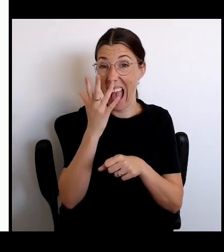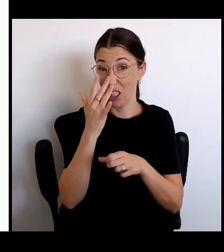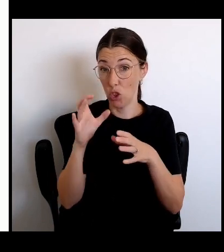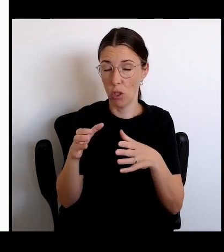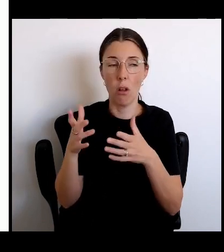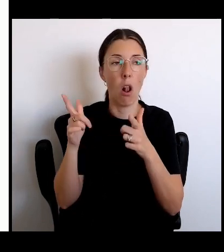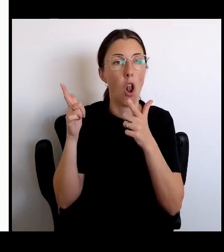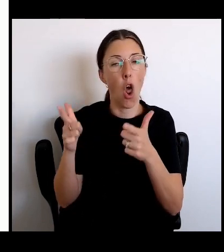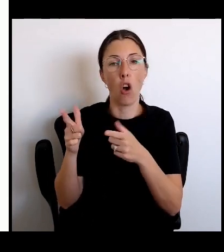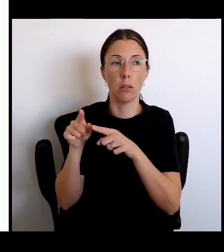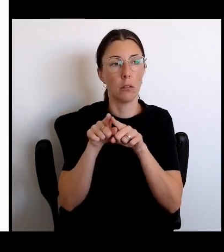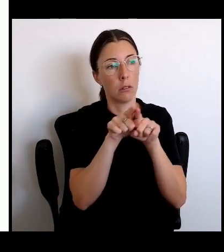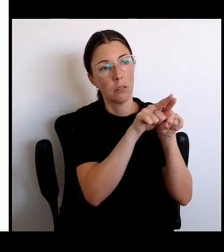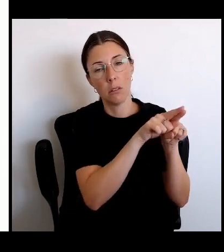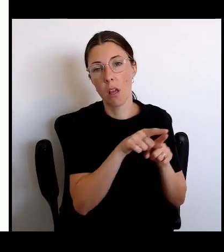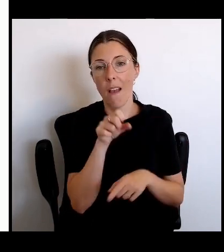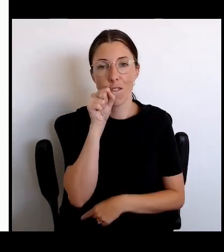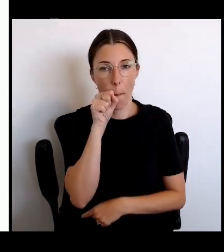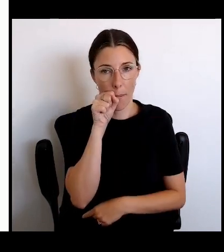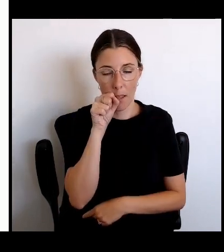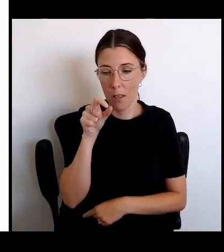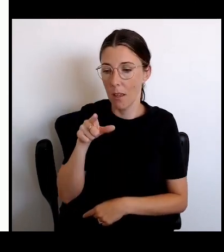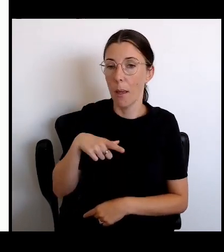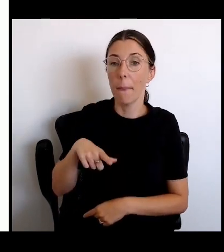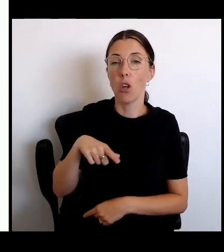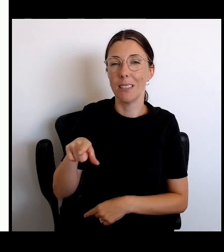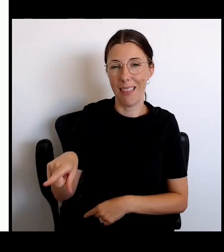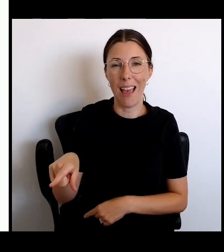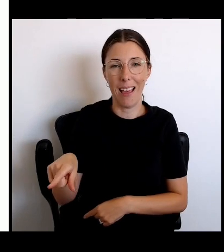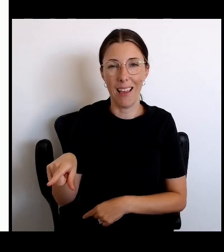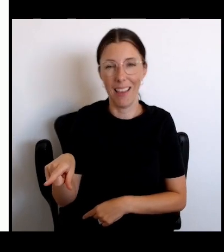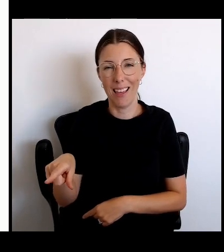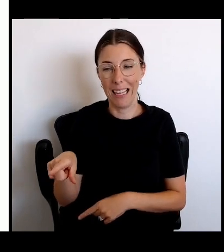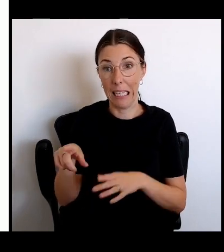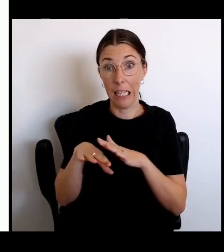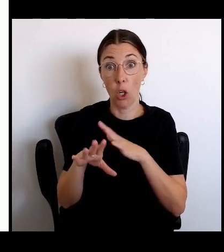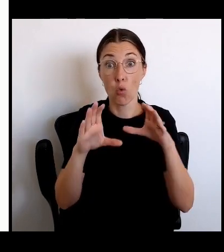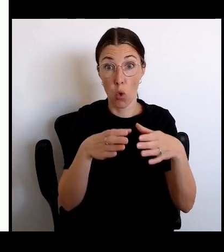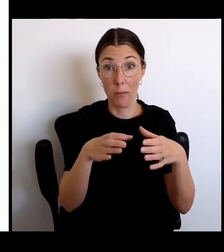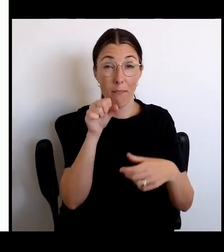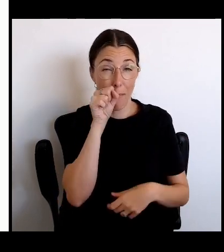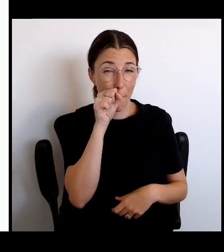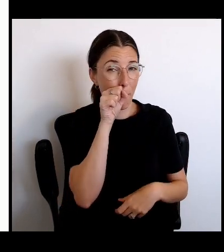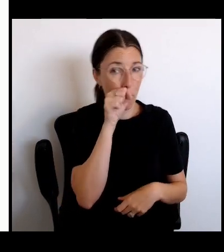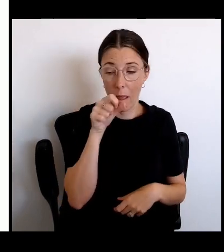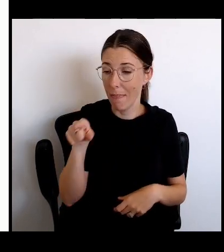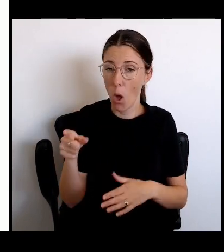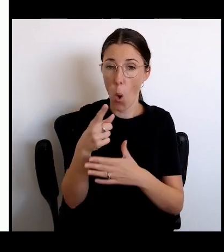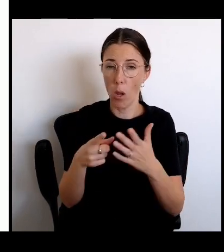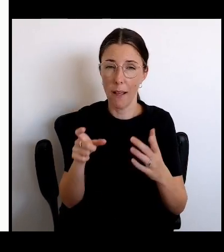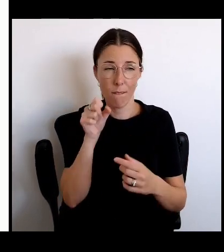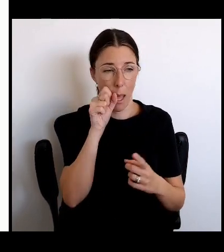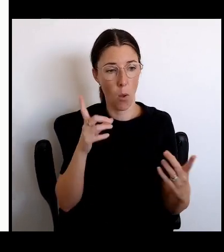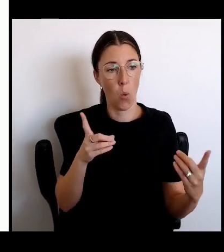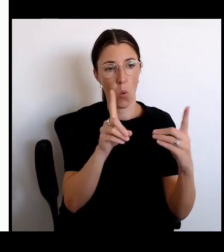are experiencing vaping as a clustered social behaviour. And they only vape with people who are in their close social circles or